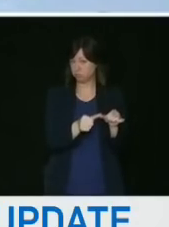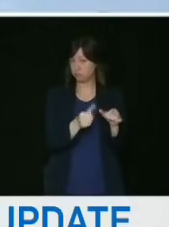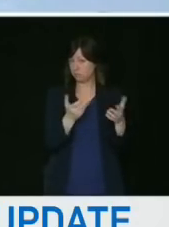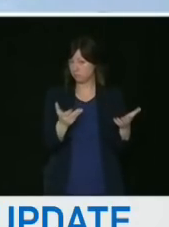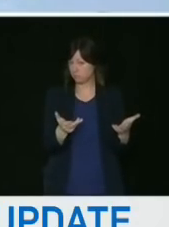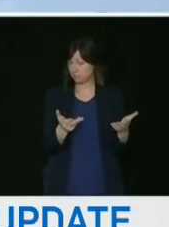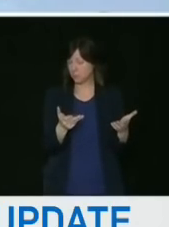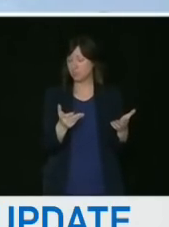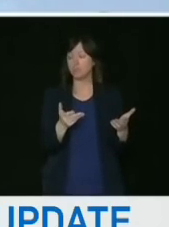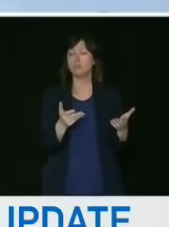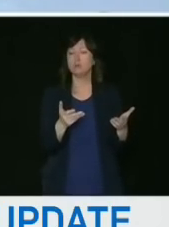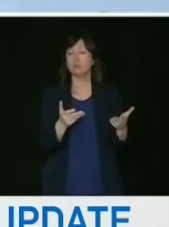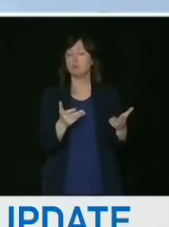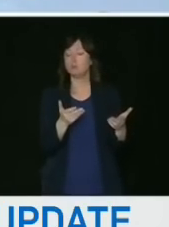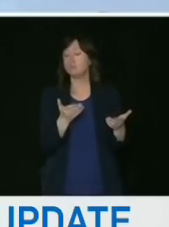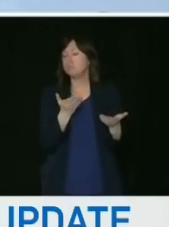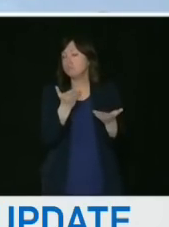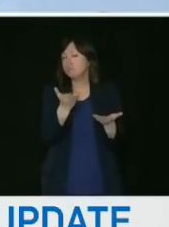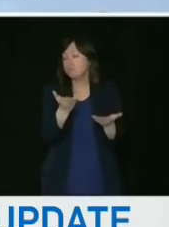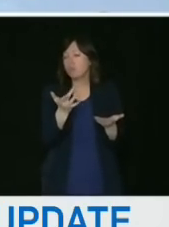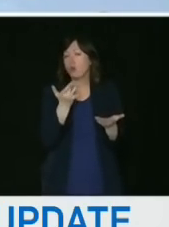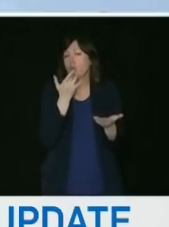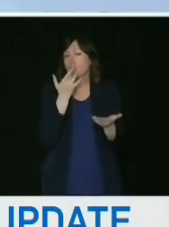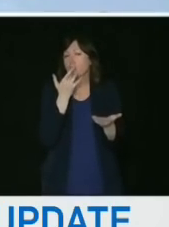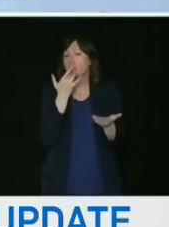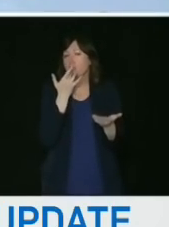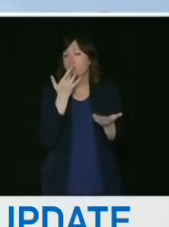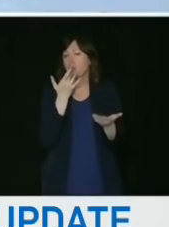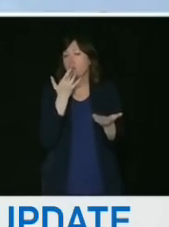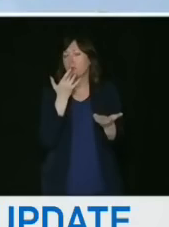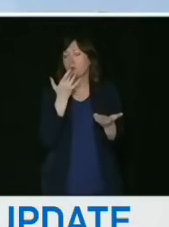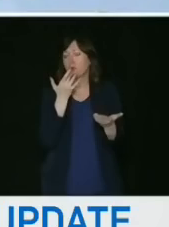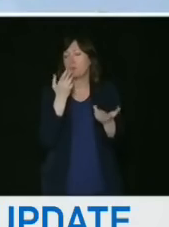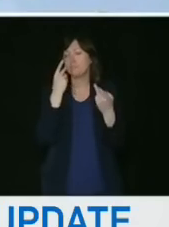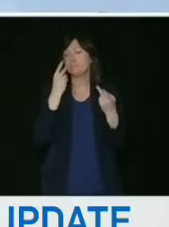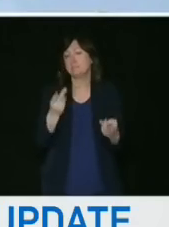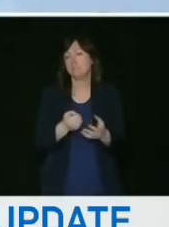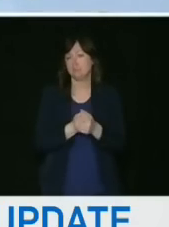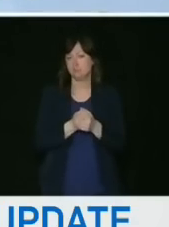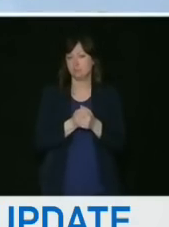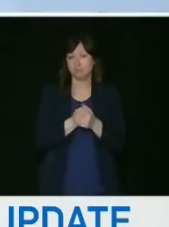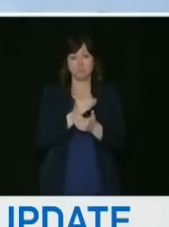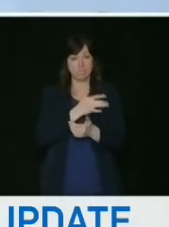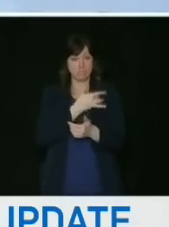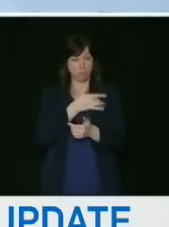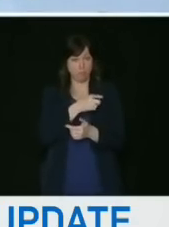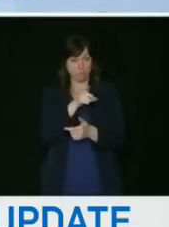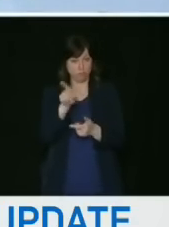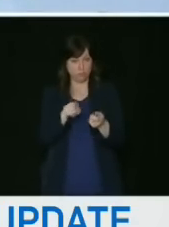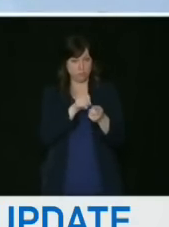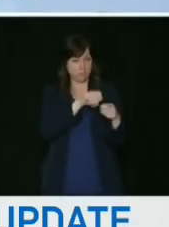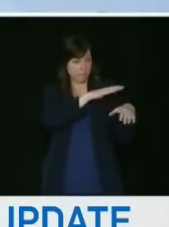what would you like to see? Do you have specific suggestions for the provinces?